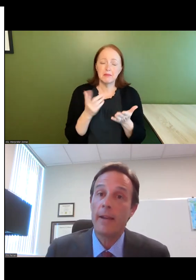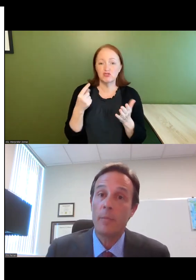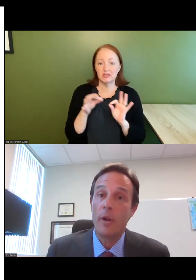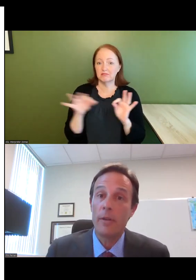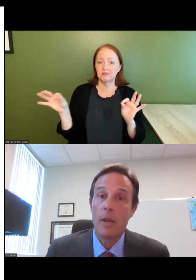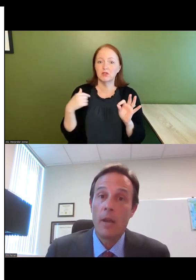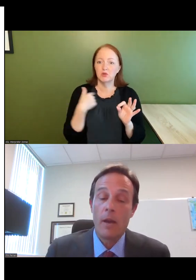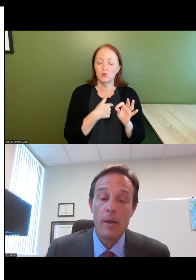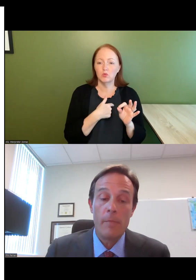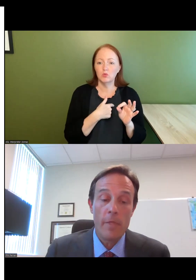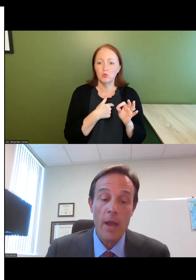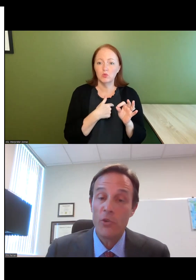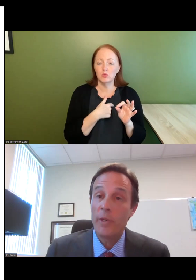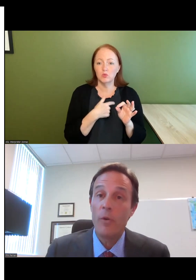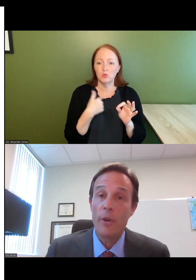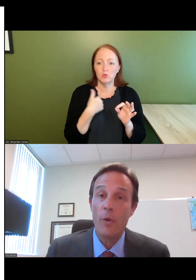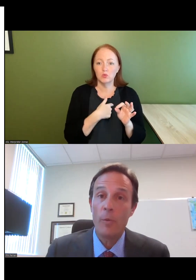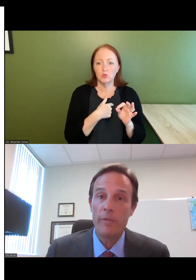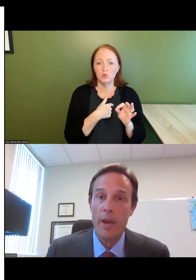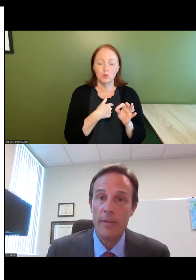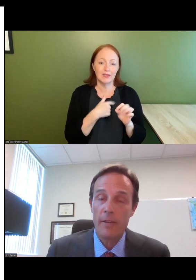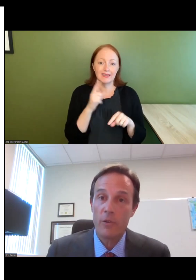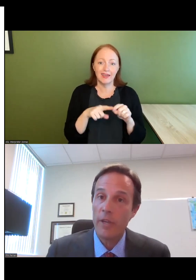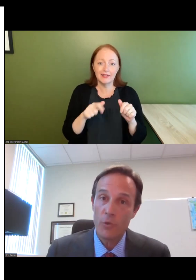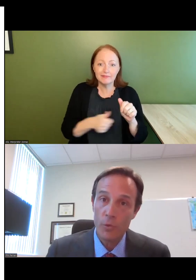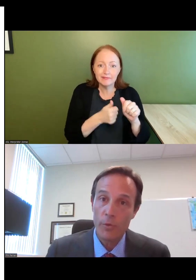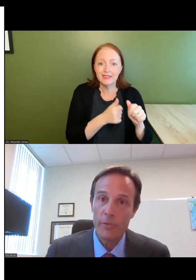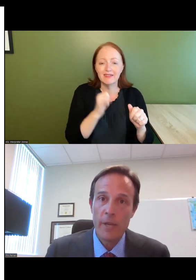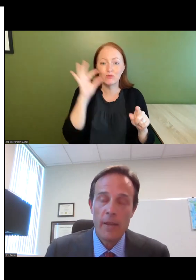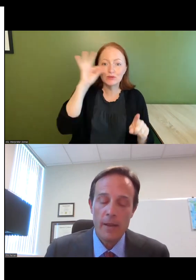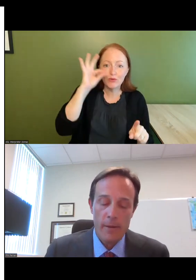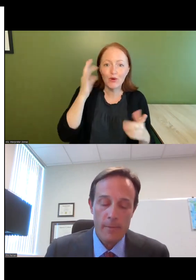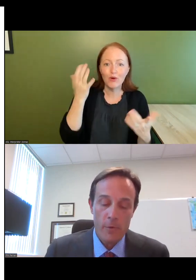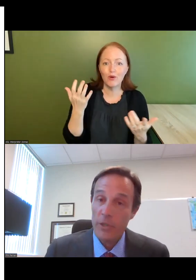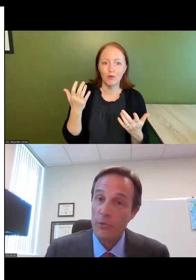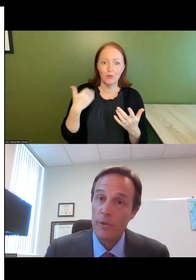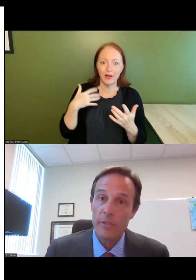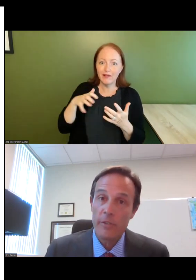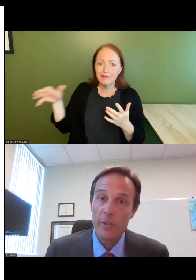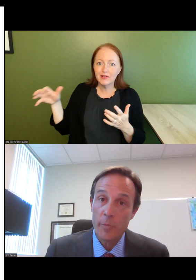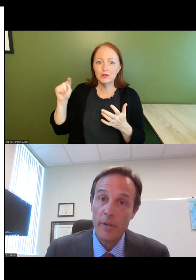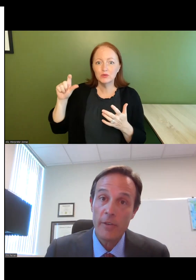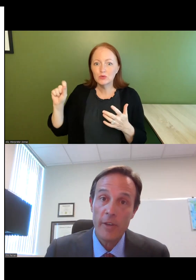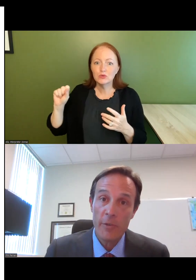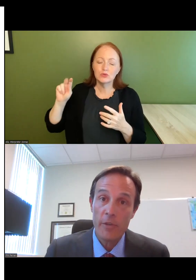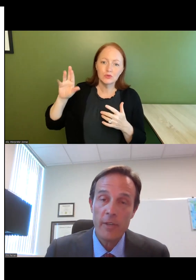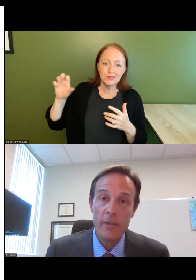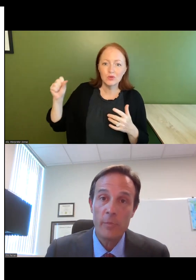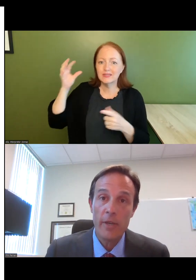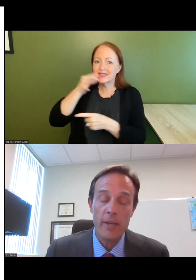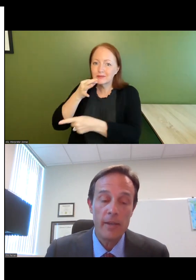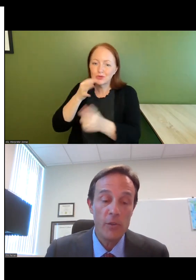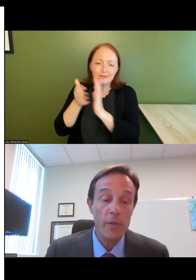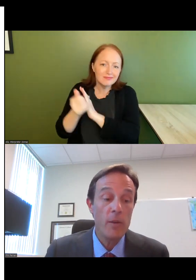we can't act upon that which we don't know. We've got these great tools resources, experience,